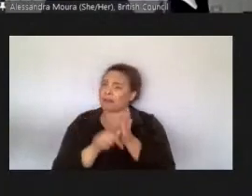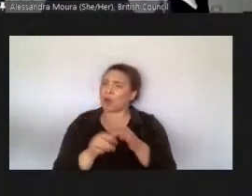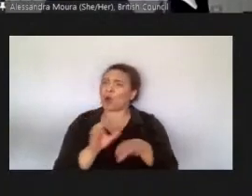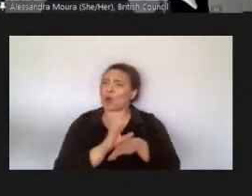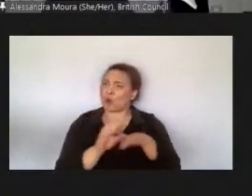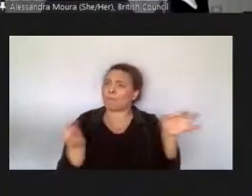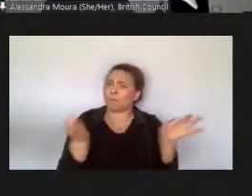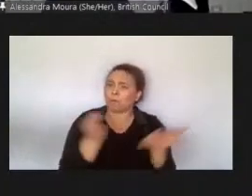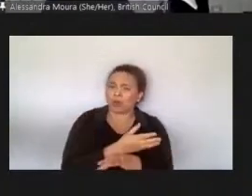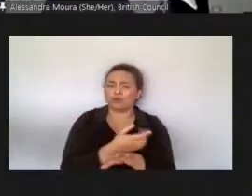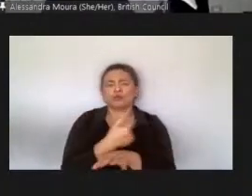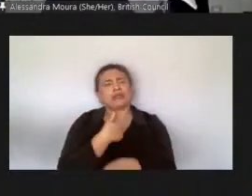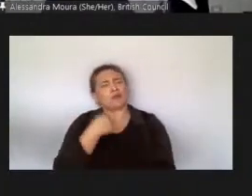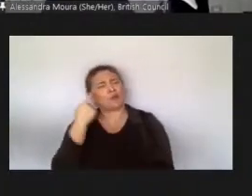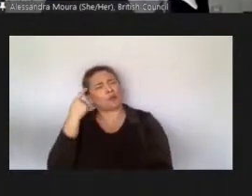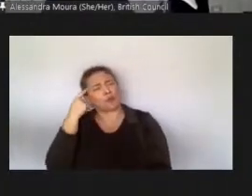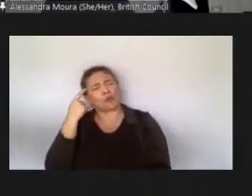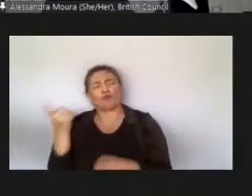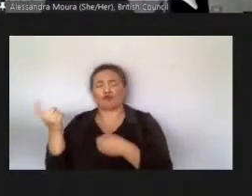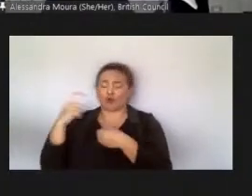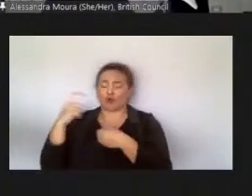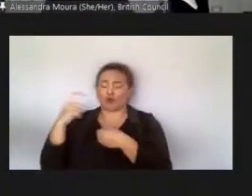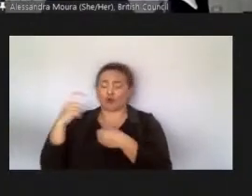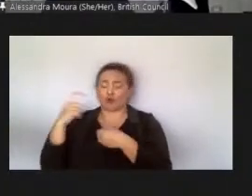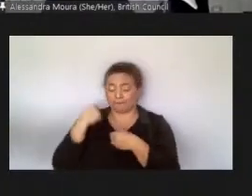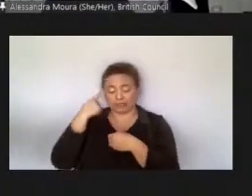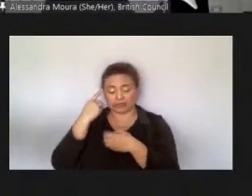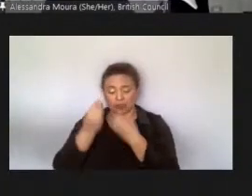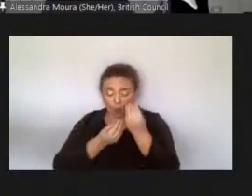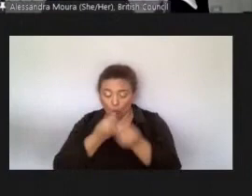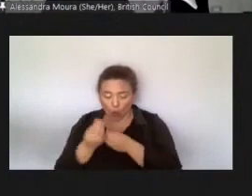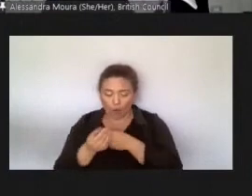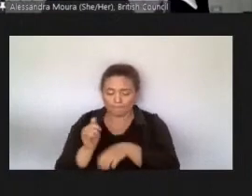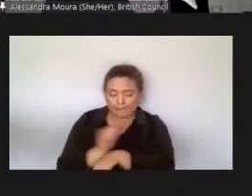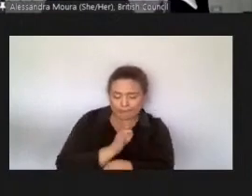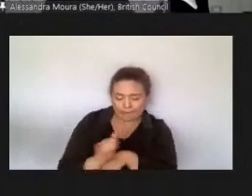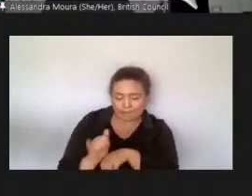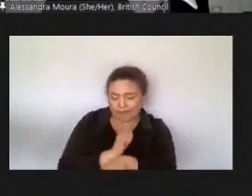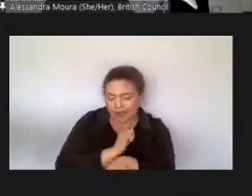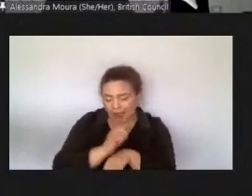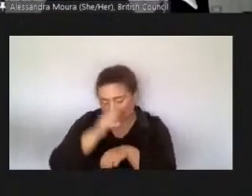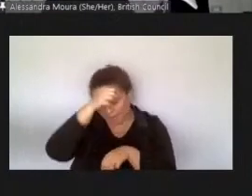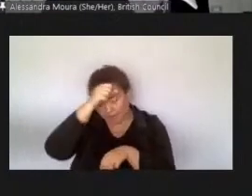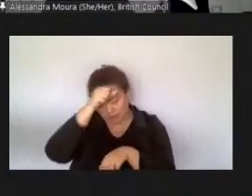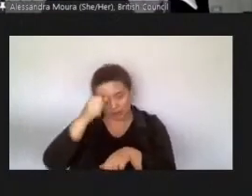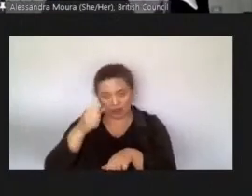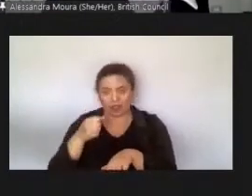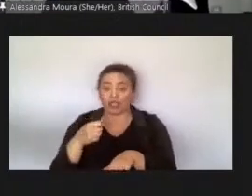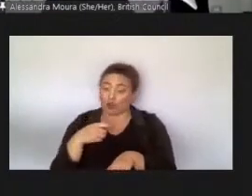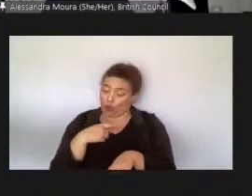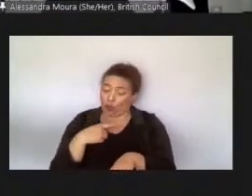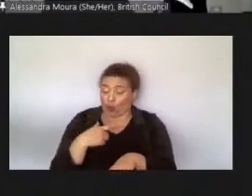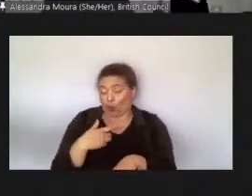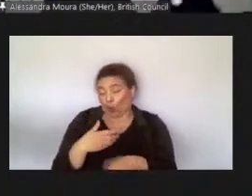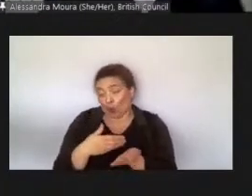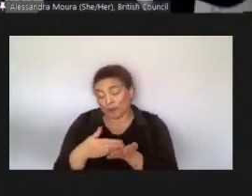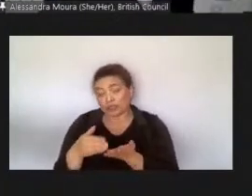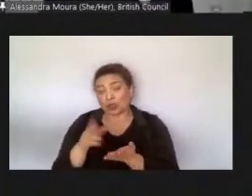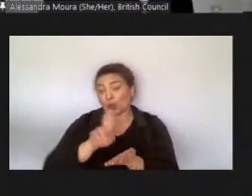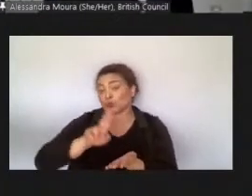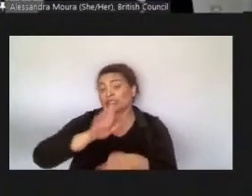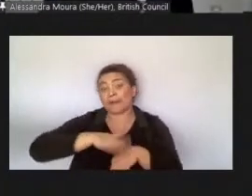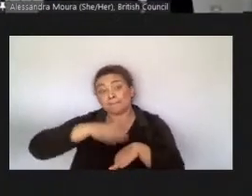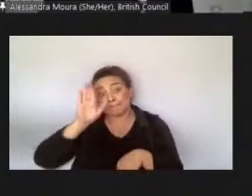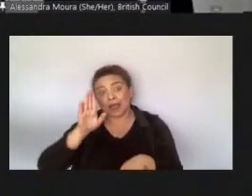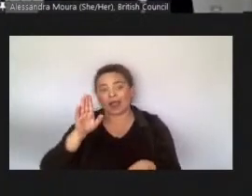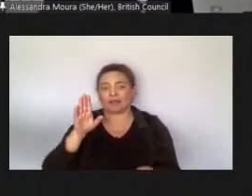been easy, but now I use more English in the classroom. I do more oral activities where children need to speak. I brought a